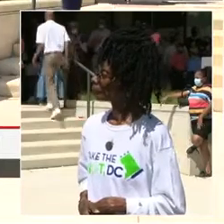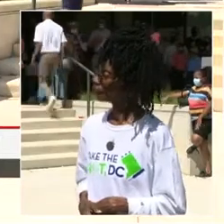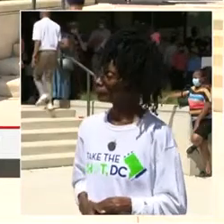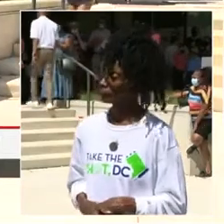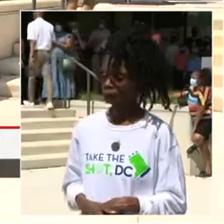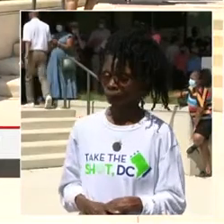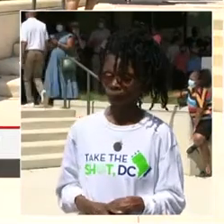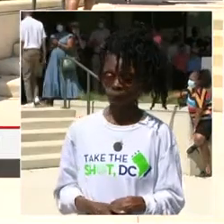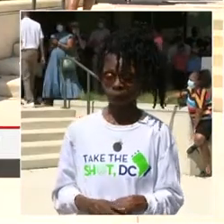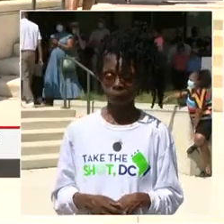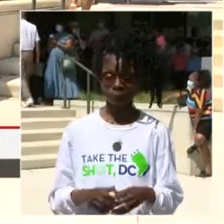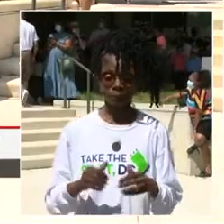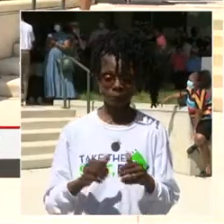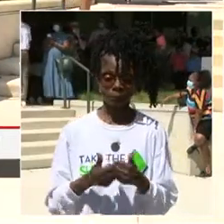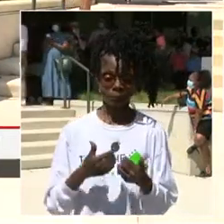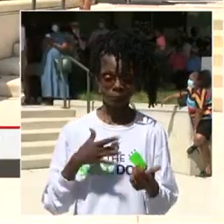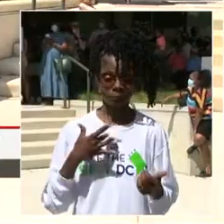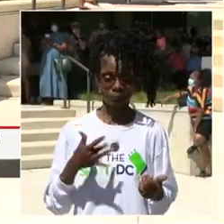How are we feeling, Banneker?